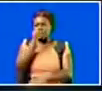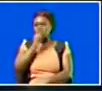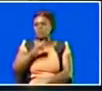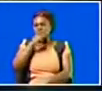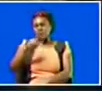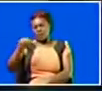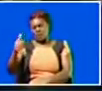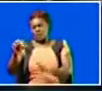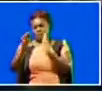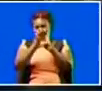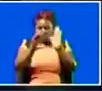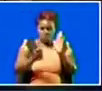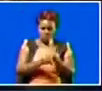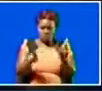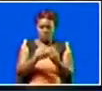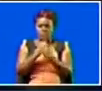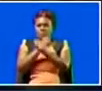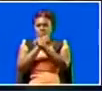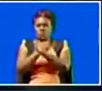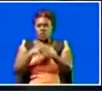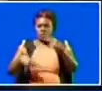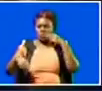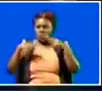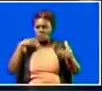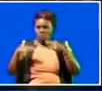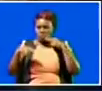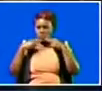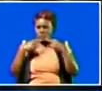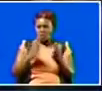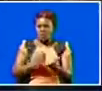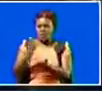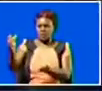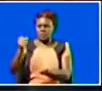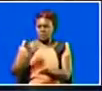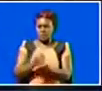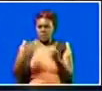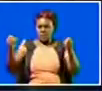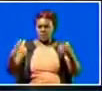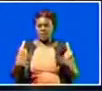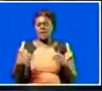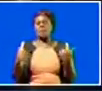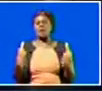the other hand, the constitution also protects Sunshine Hotel's right to admission. It is uncertain in this